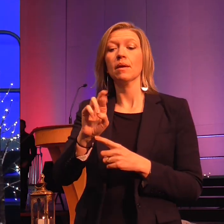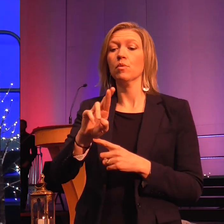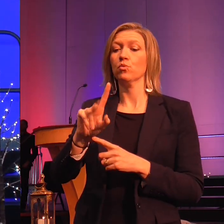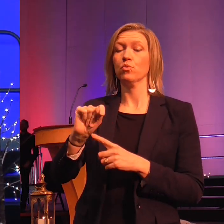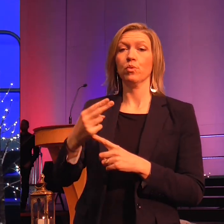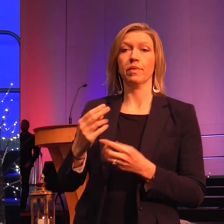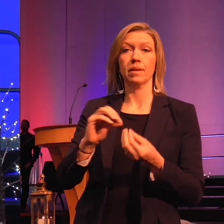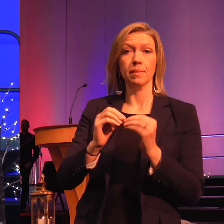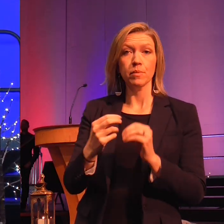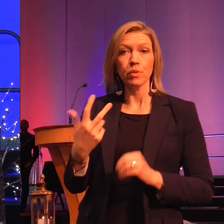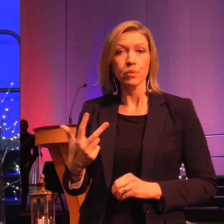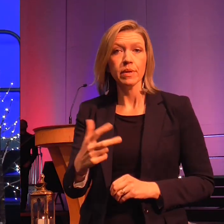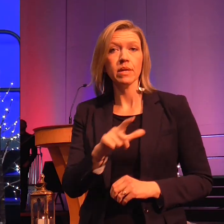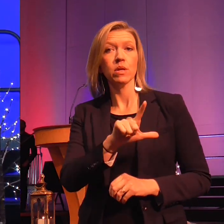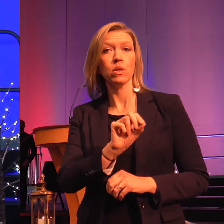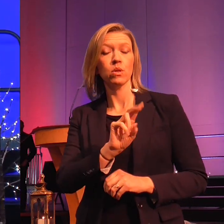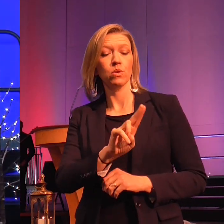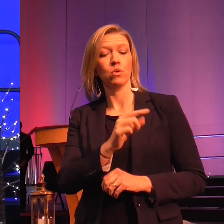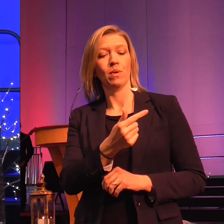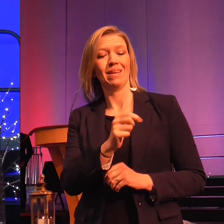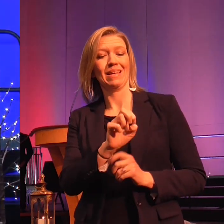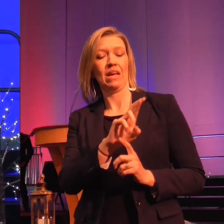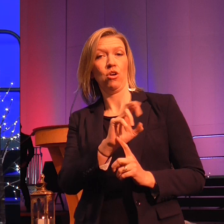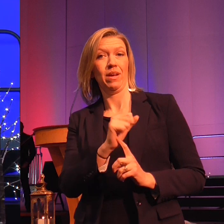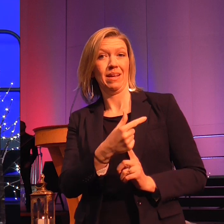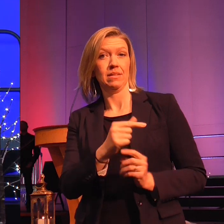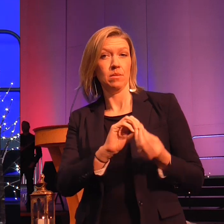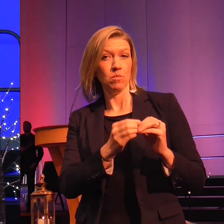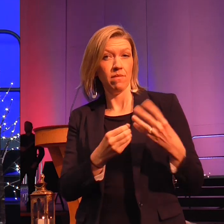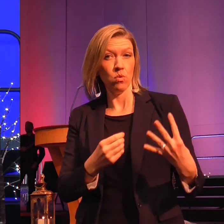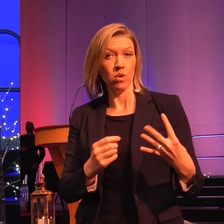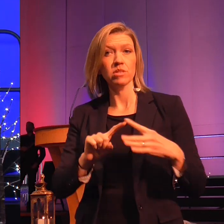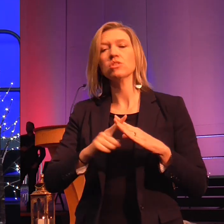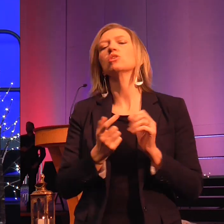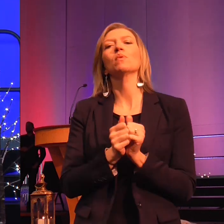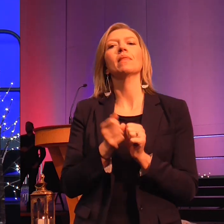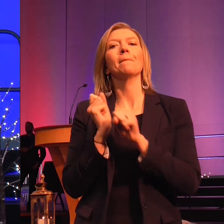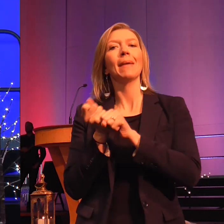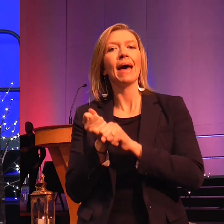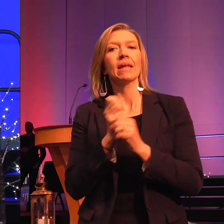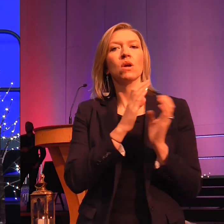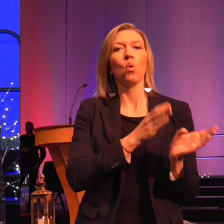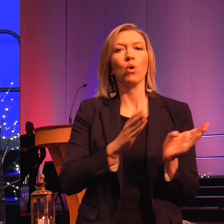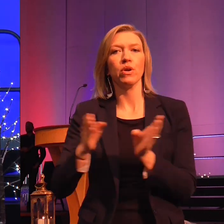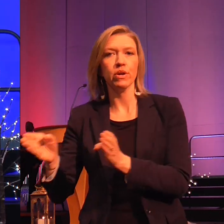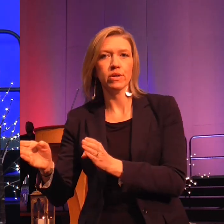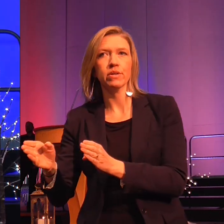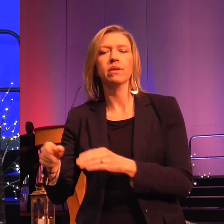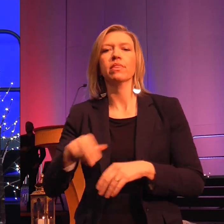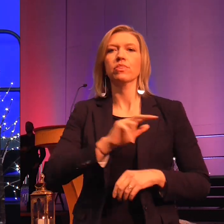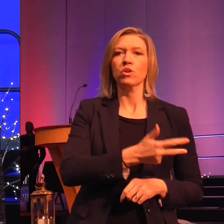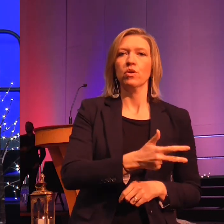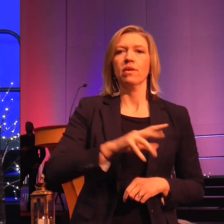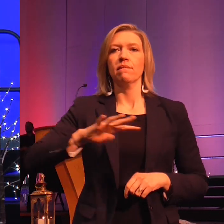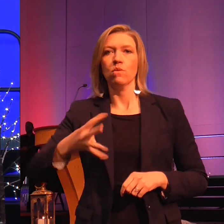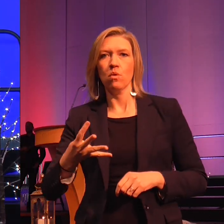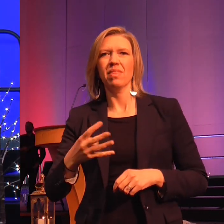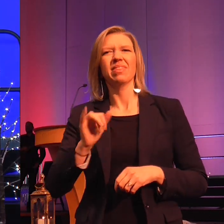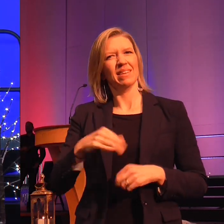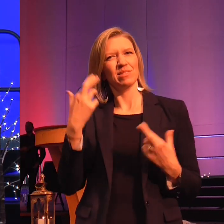Gehrig is number four is that they started with the batting order. So Ruth was hitting third, Gehrig fourth, and so that's how they got those numbers.